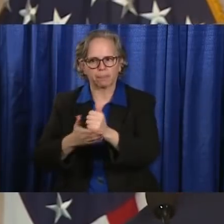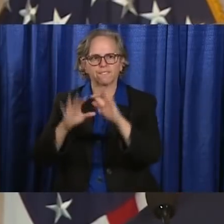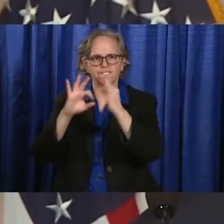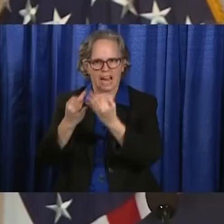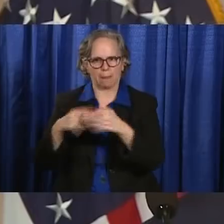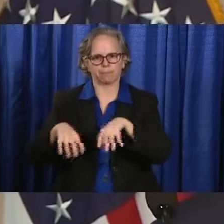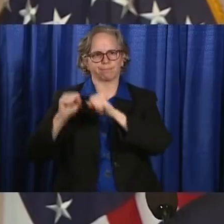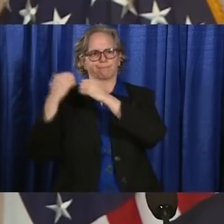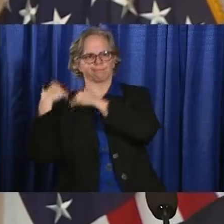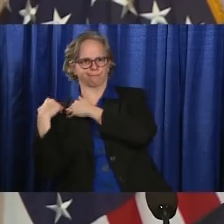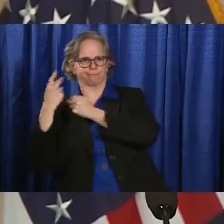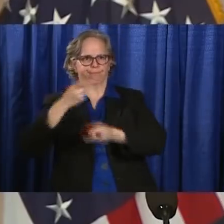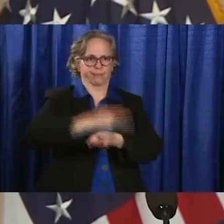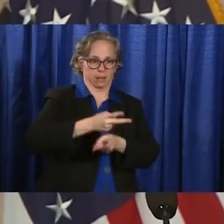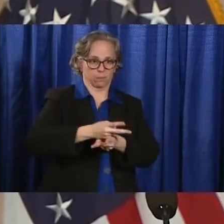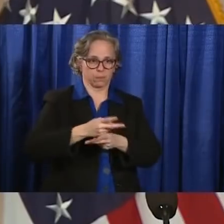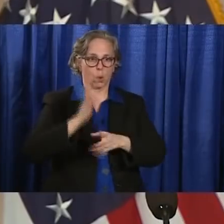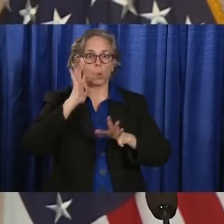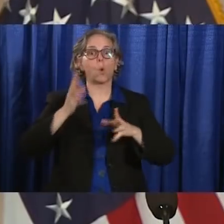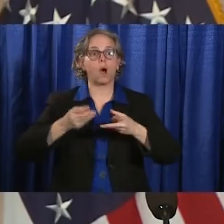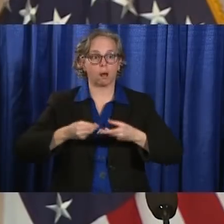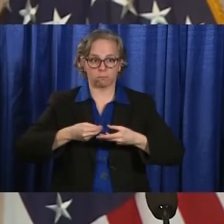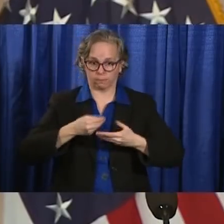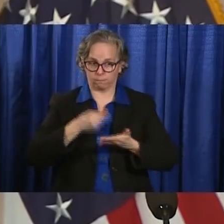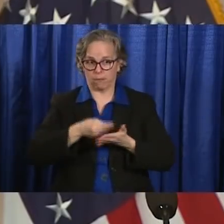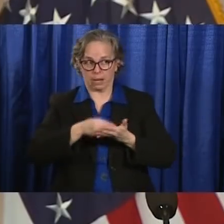our network once it becomes available.